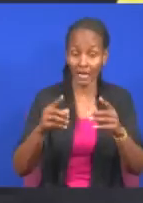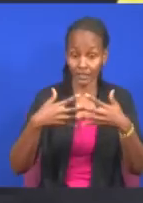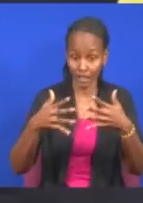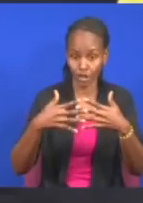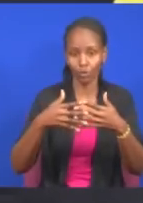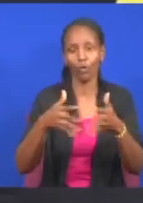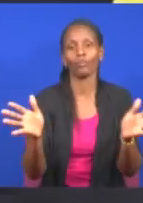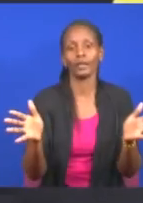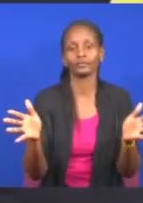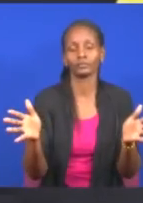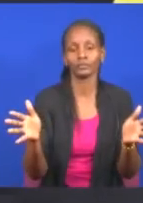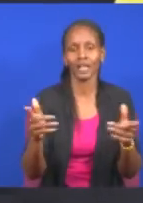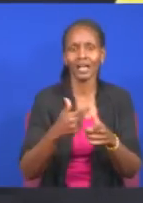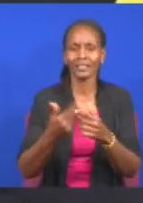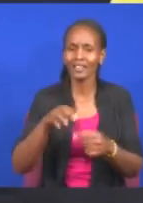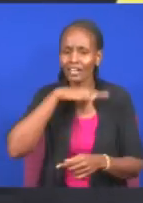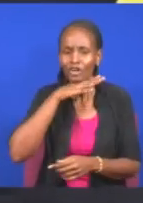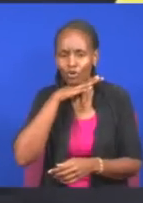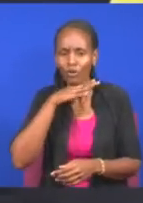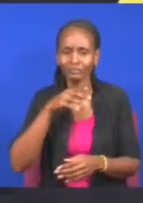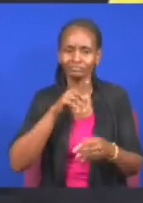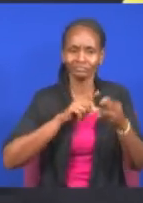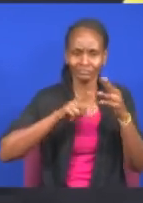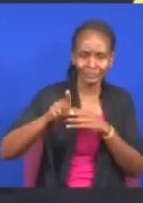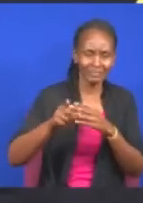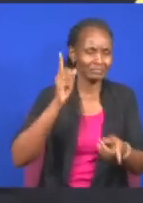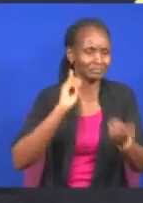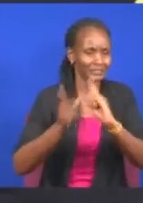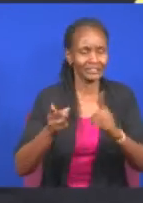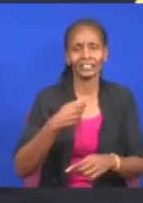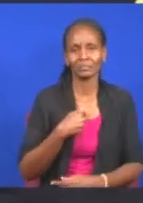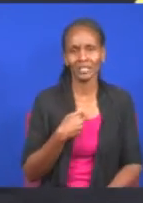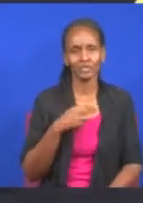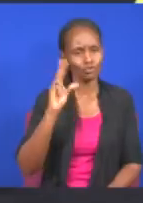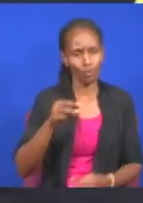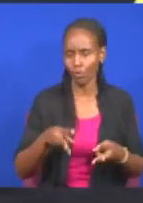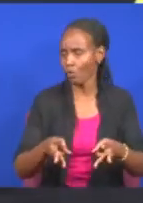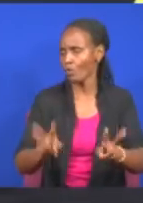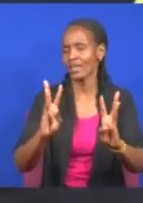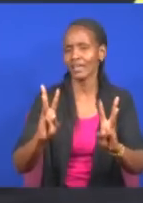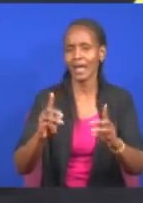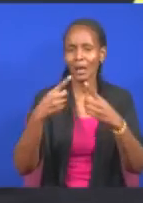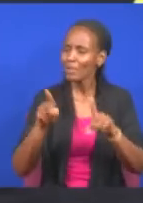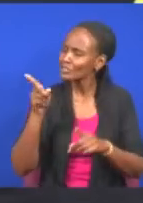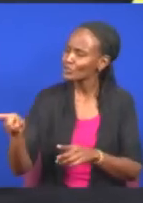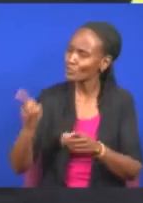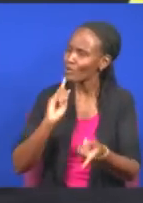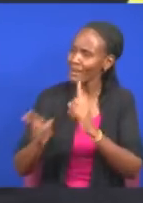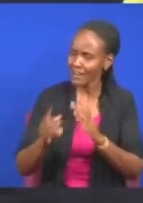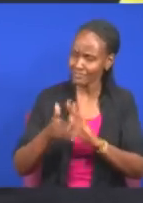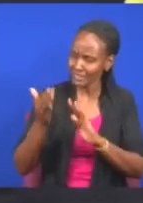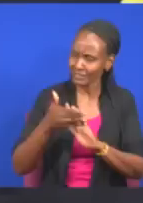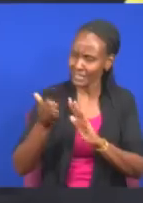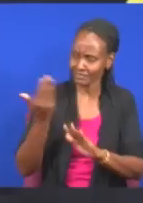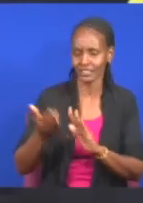then? The dog came out and chased me. No way. But you could have run very far than the dog. But